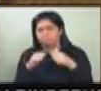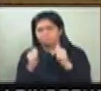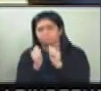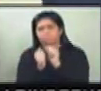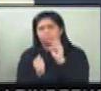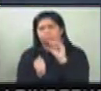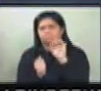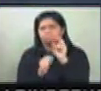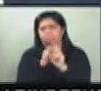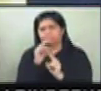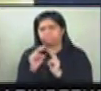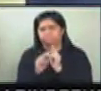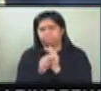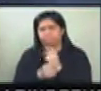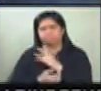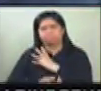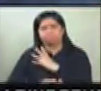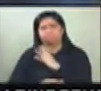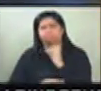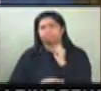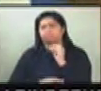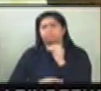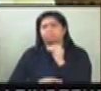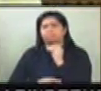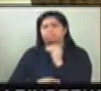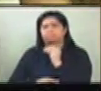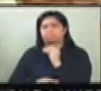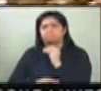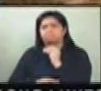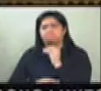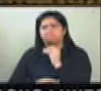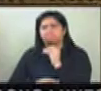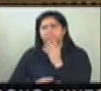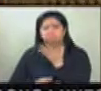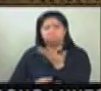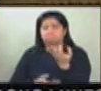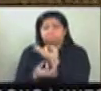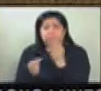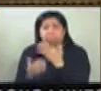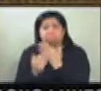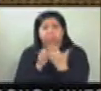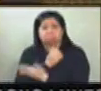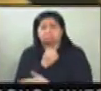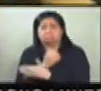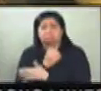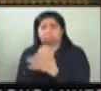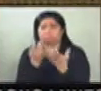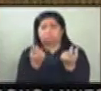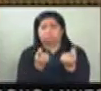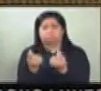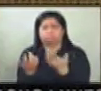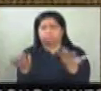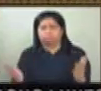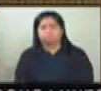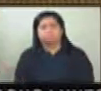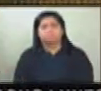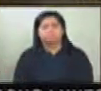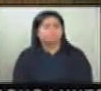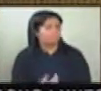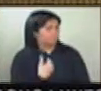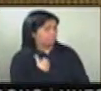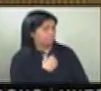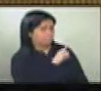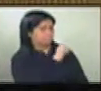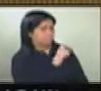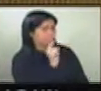Universe or the Binibining Philippines. So it's this African country, so they can do whatever they want. Okay. Meron na ba sa